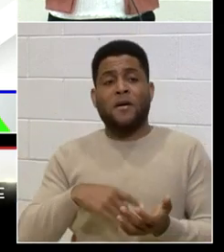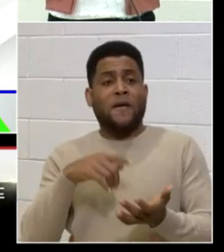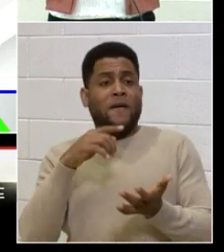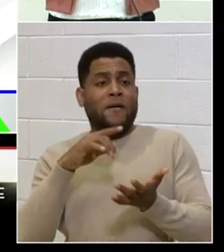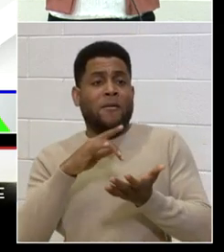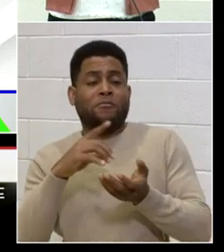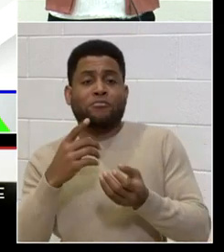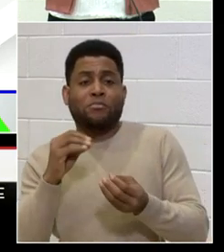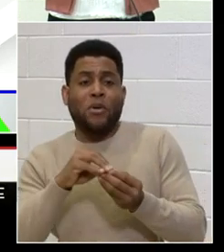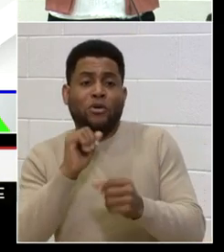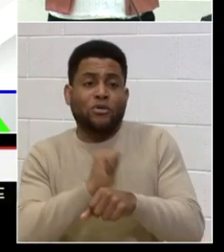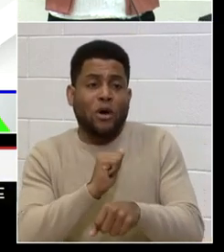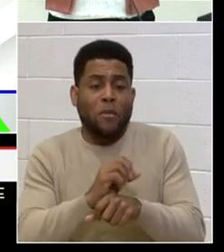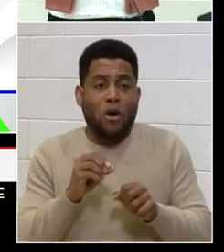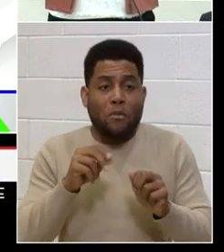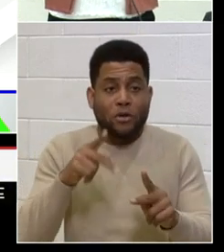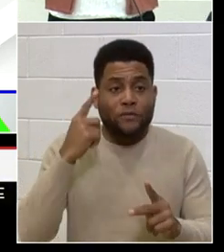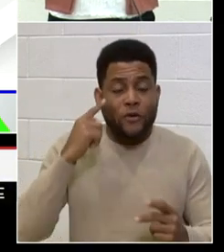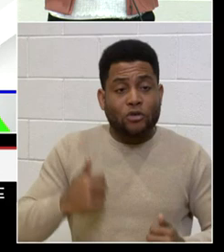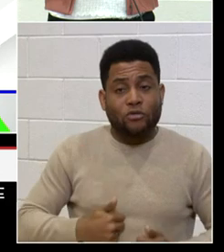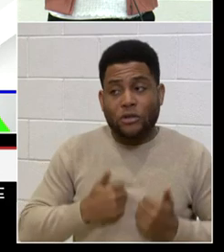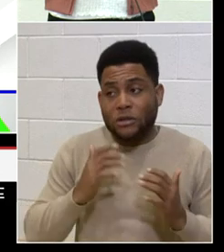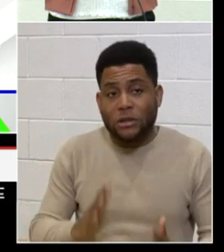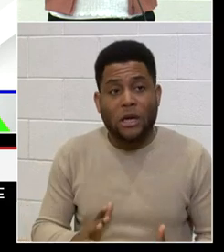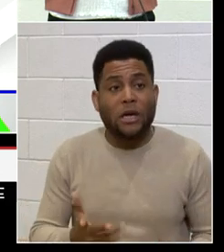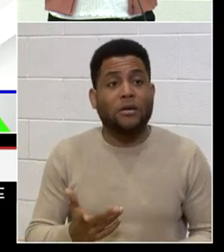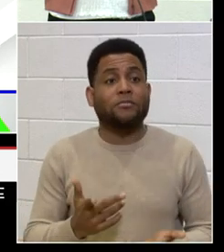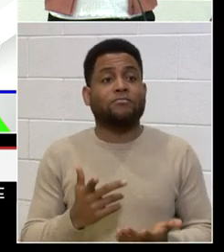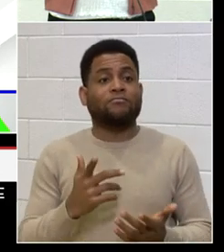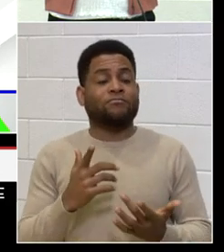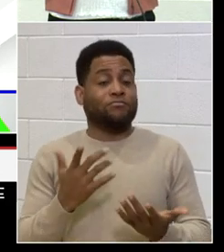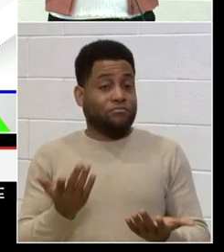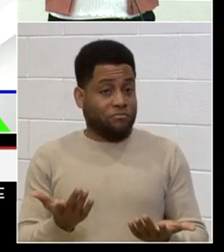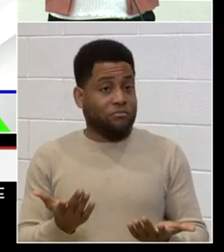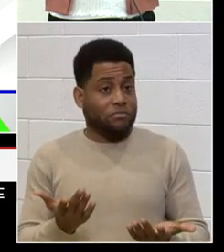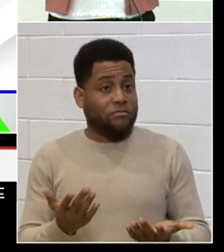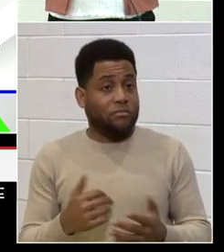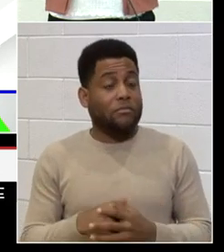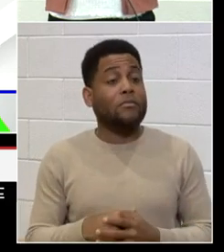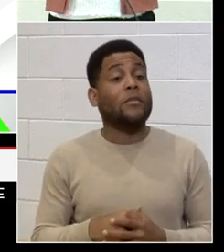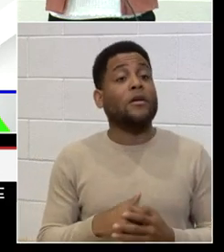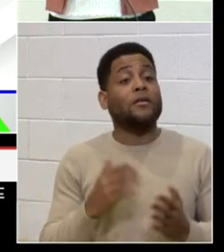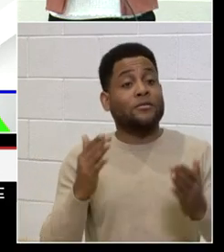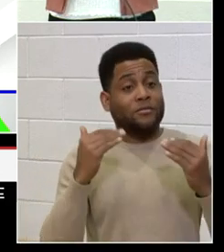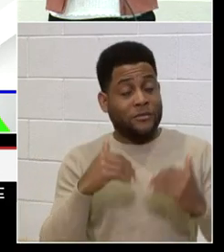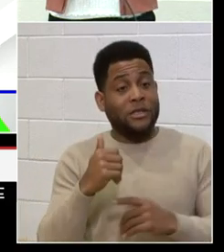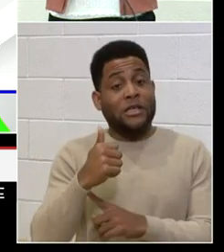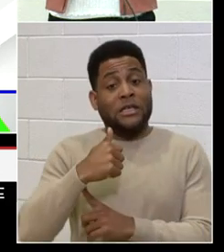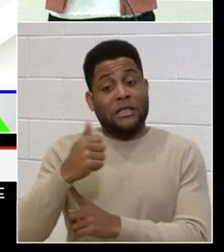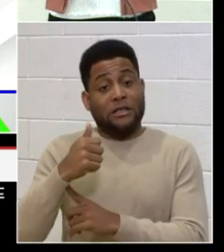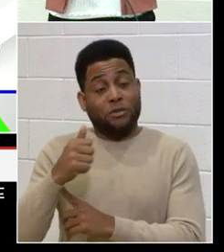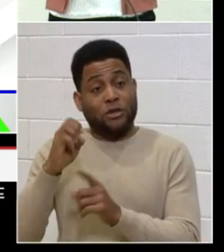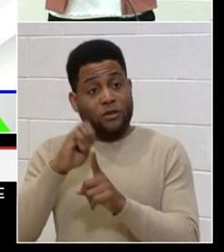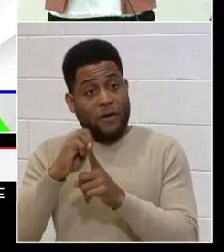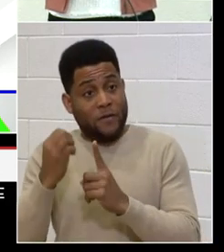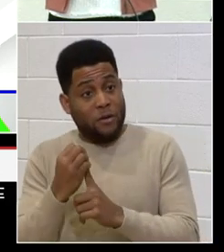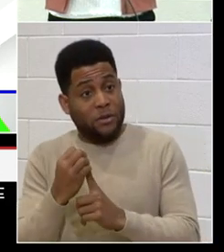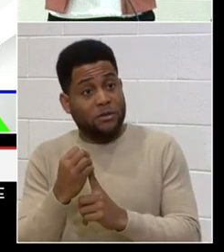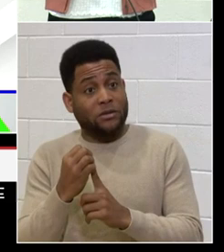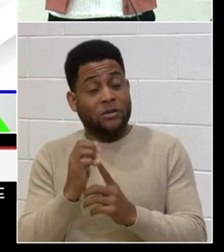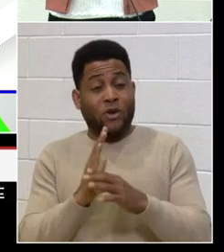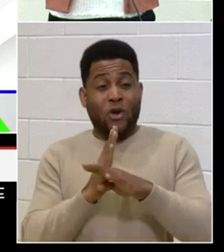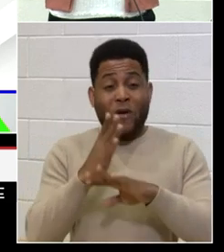in this very critical field. Lastly, in the area of transportation and the environment, more than $550 million has